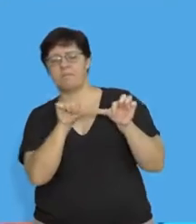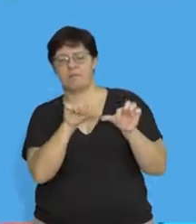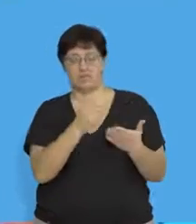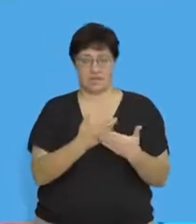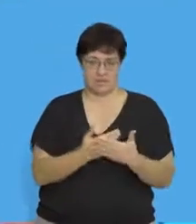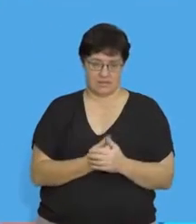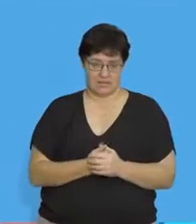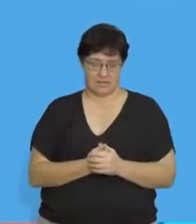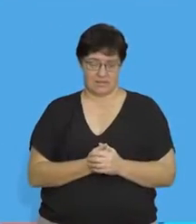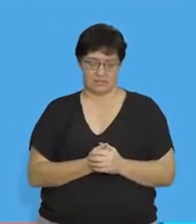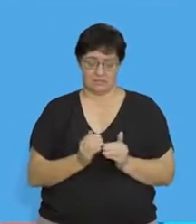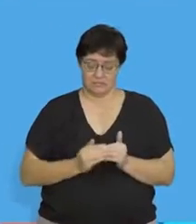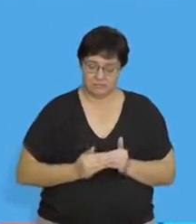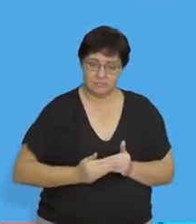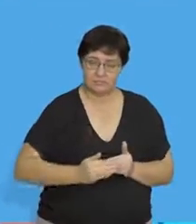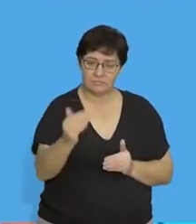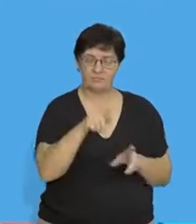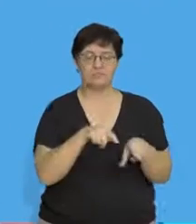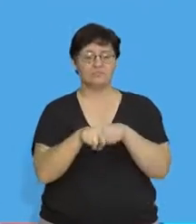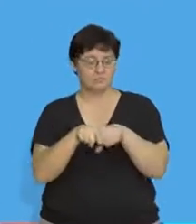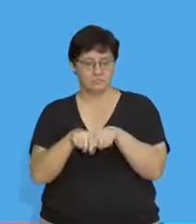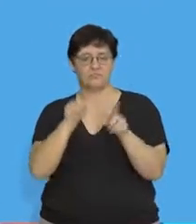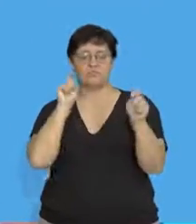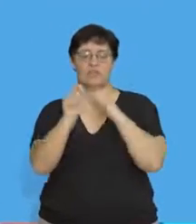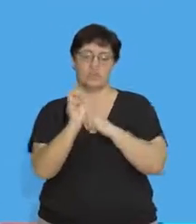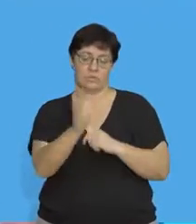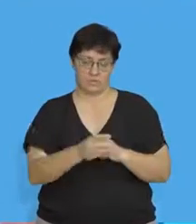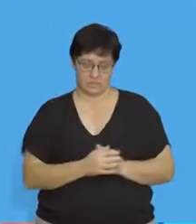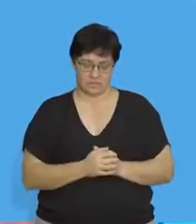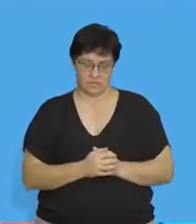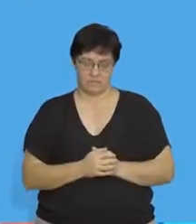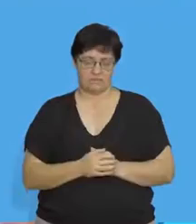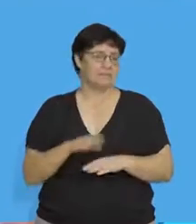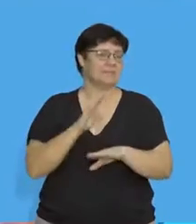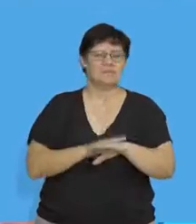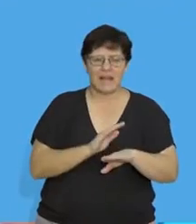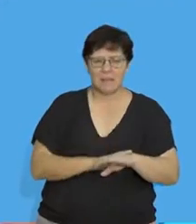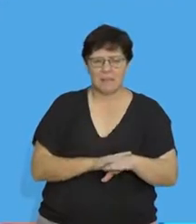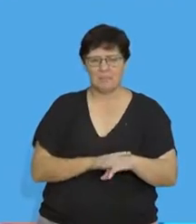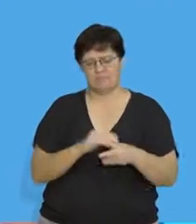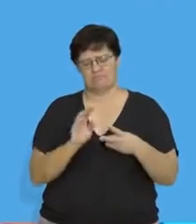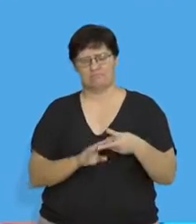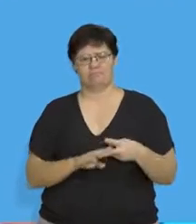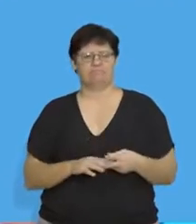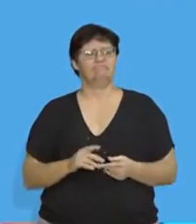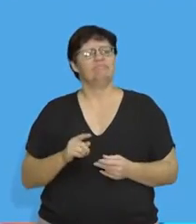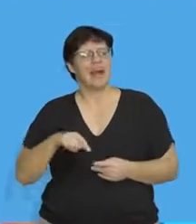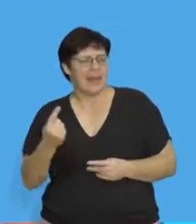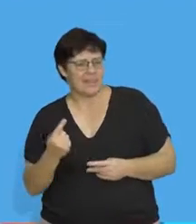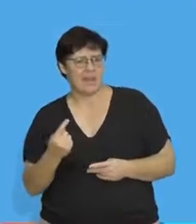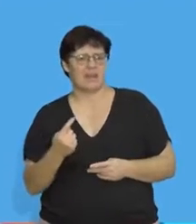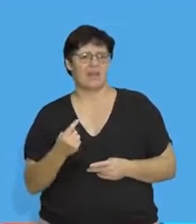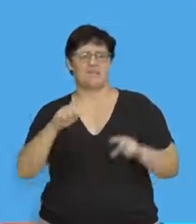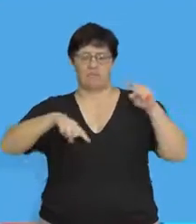that in the course of the experiment will change. So it could be time is another example of a variable.